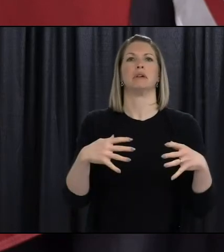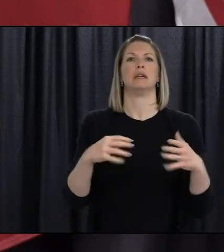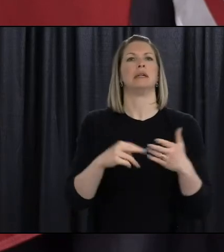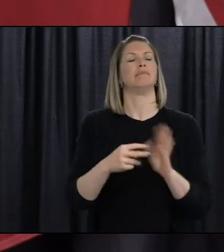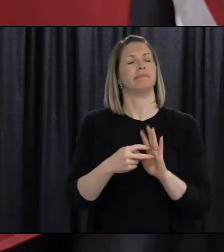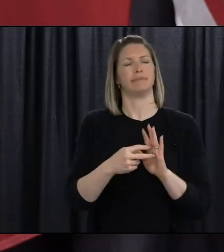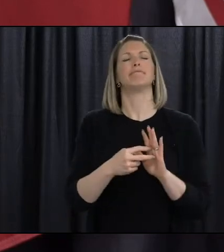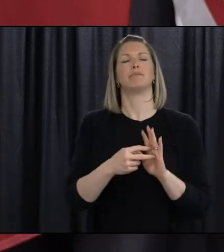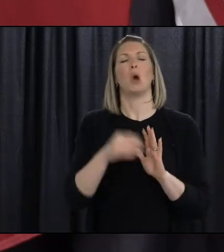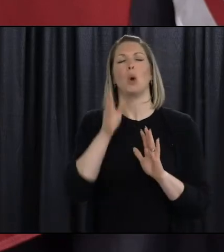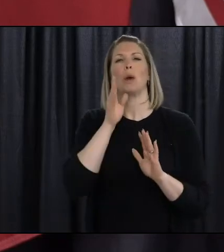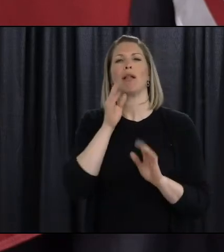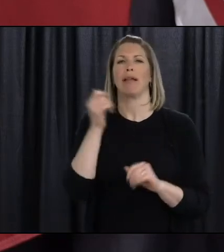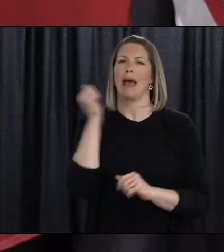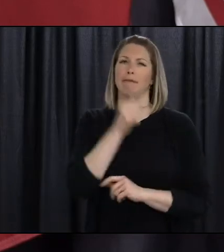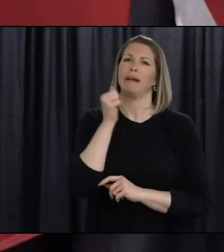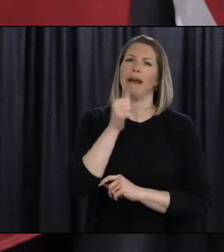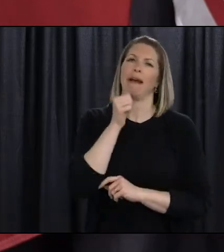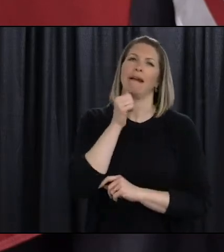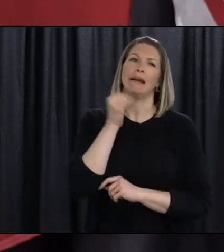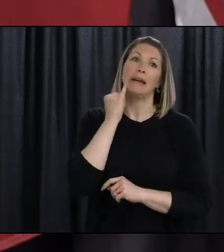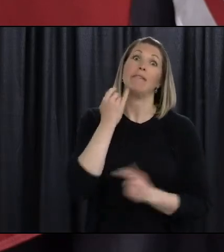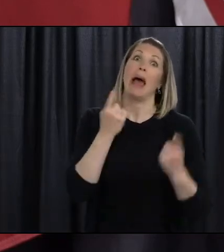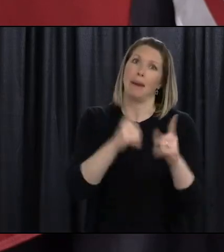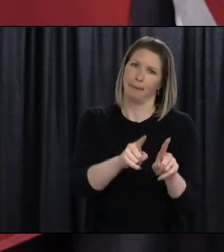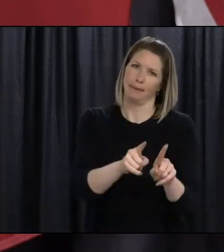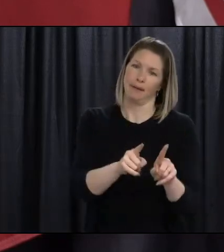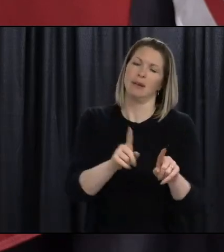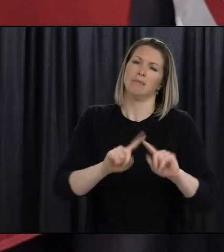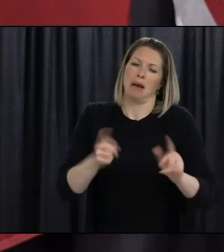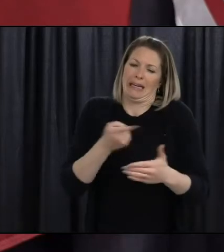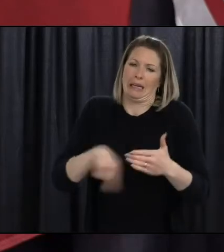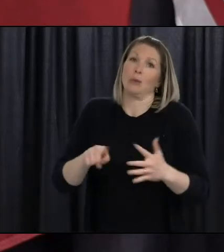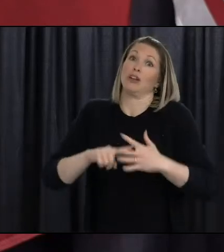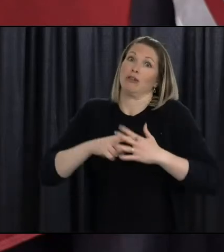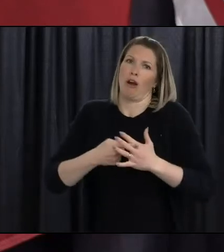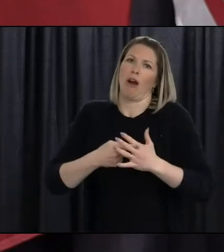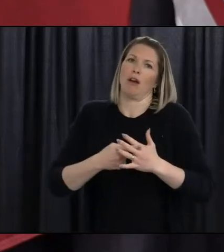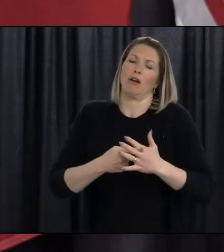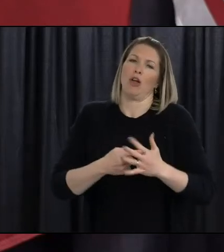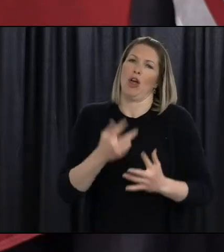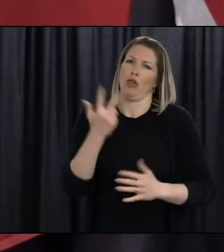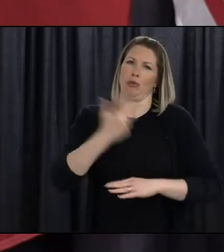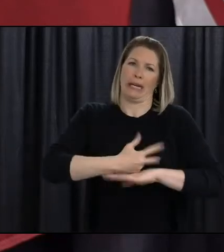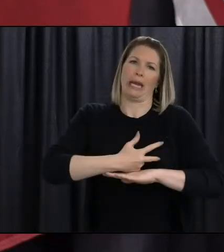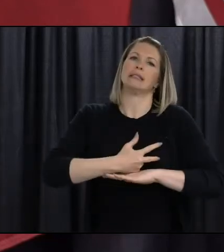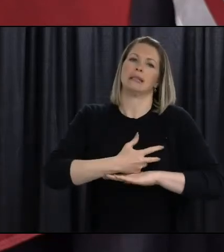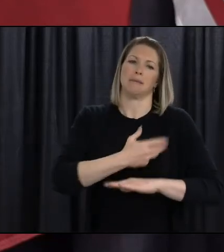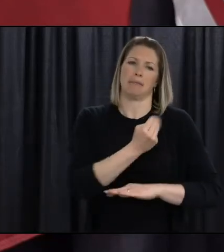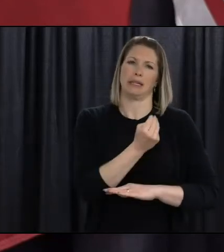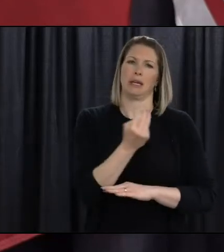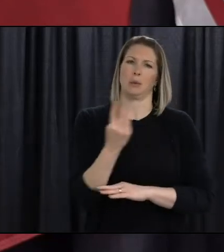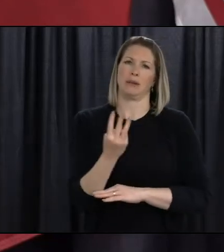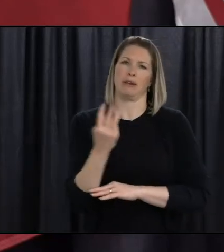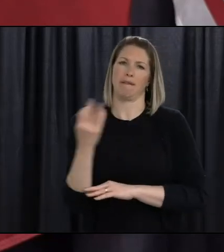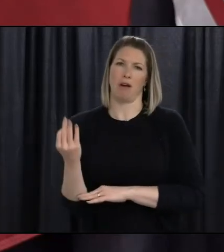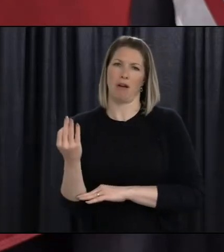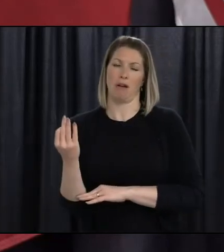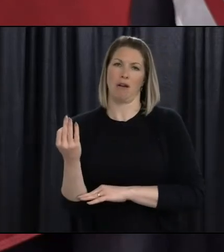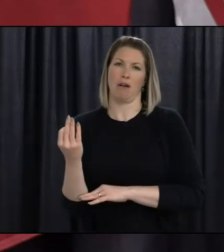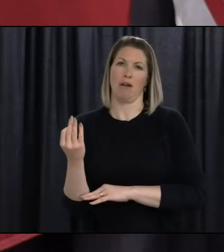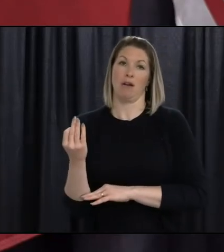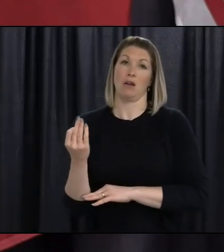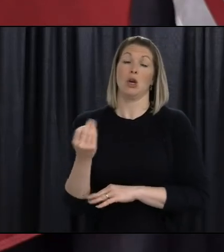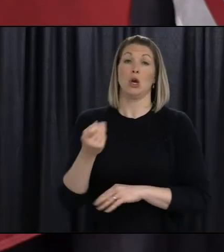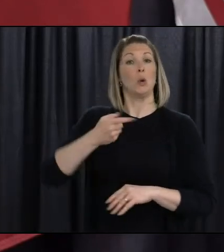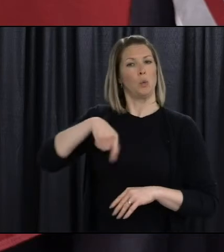will quickly be back at this table on a daily basis. So what this comes down to is, as I said, some time management. It is about